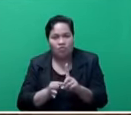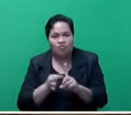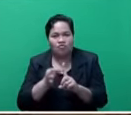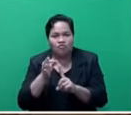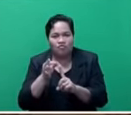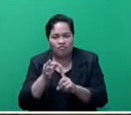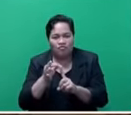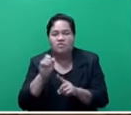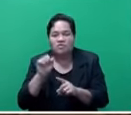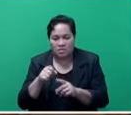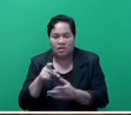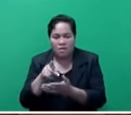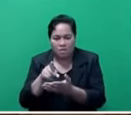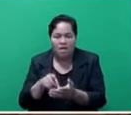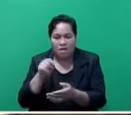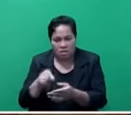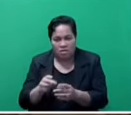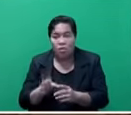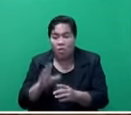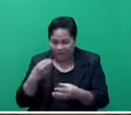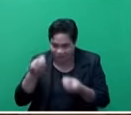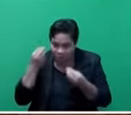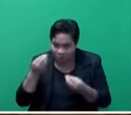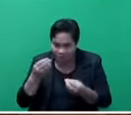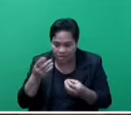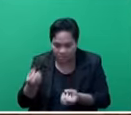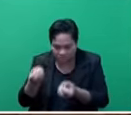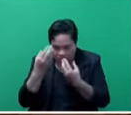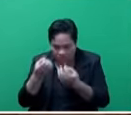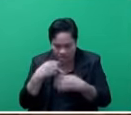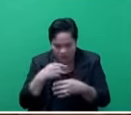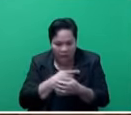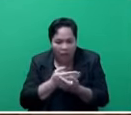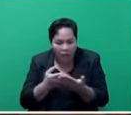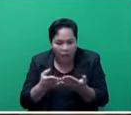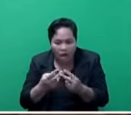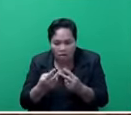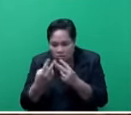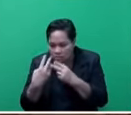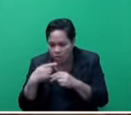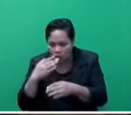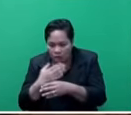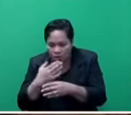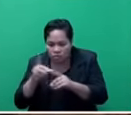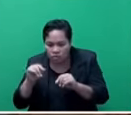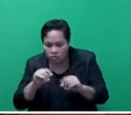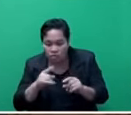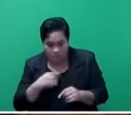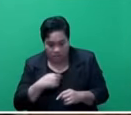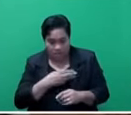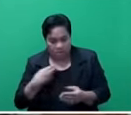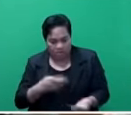is a part of the process of improvement. We have an audit, it gives us information on how things are being done, and as a minister, I hold up